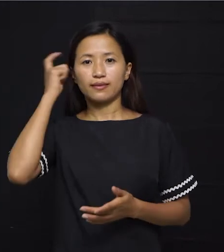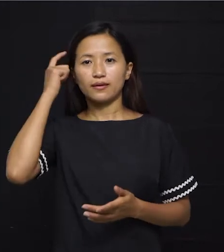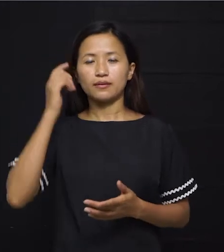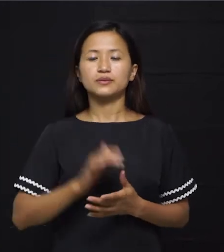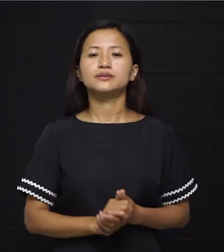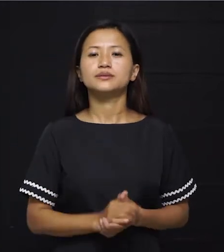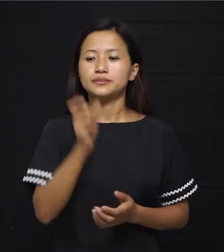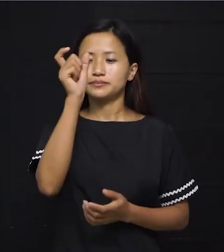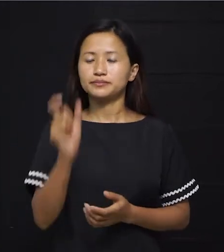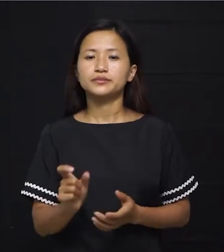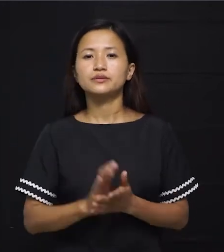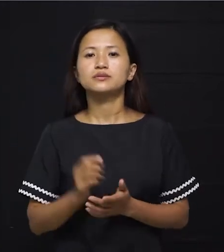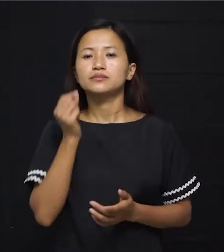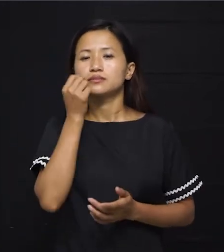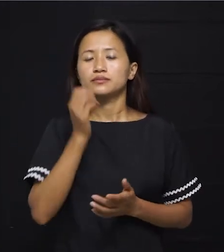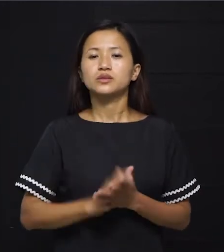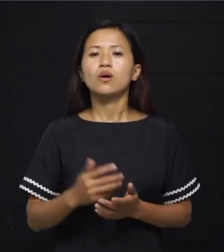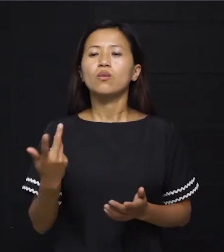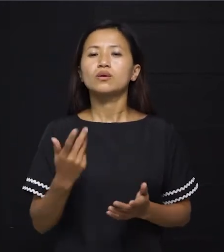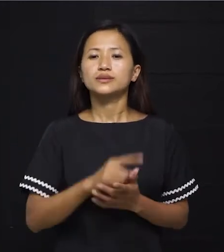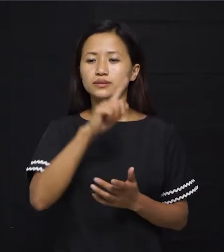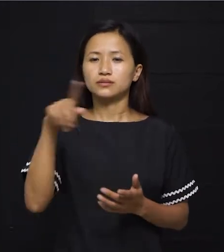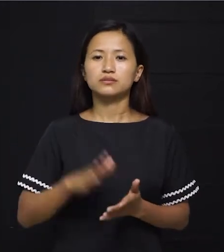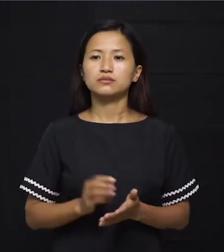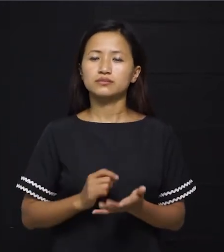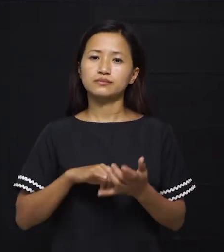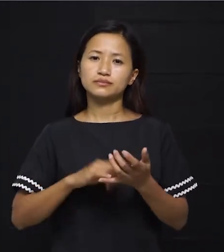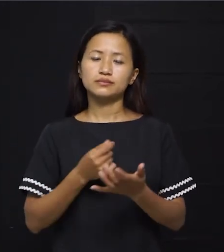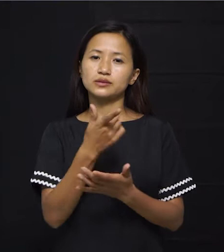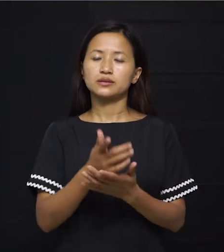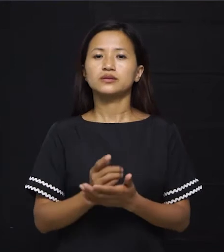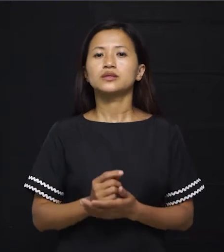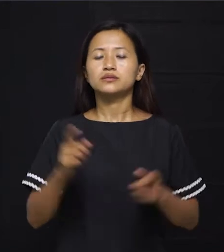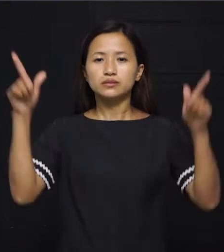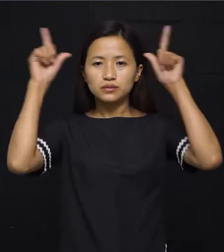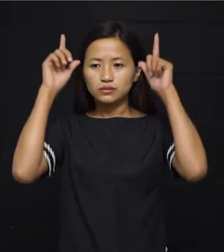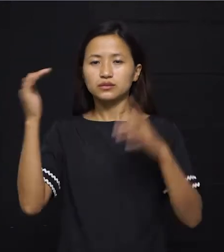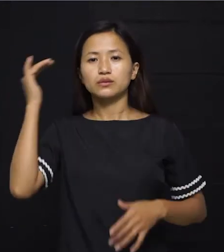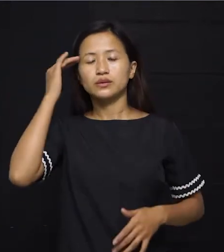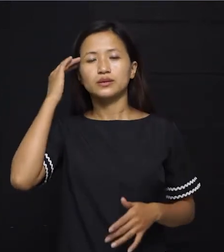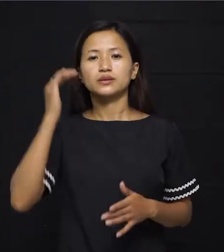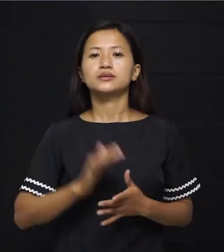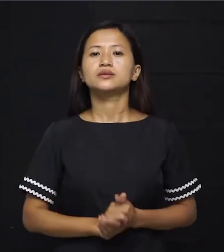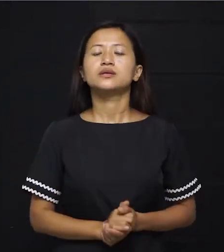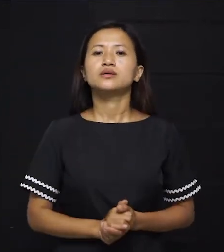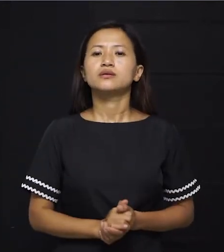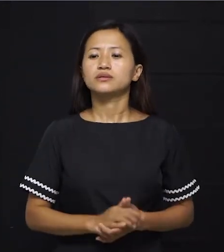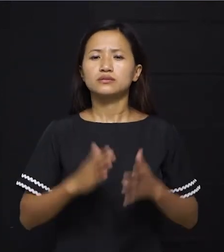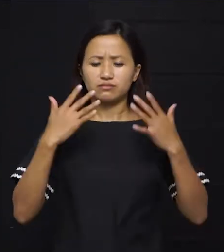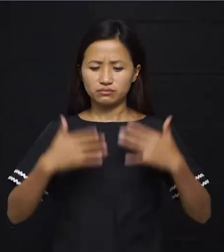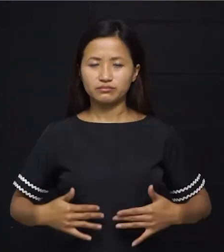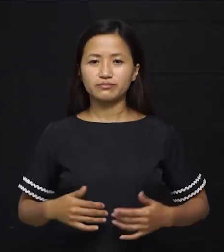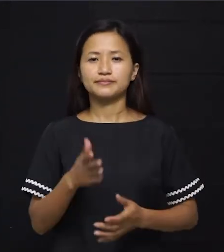He always do what is right and he would not sell his bullock, his cow, knowing that it is not